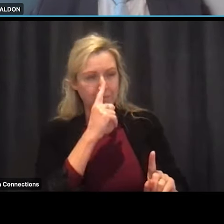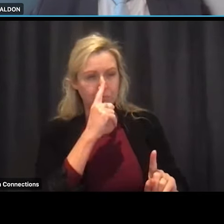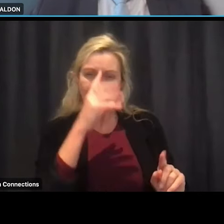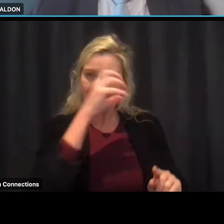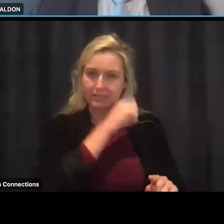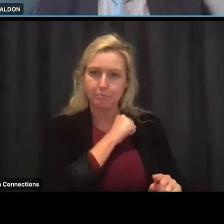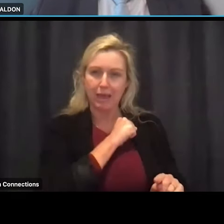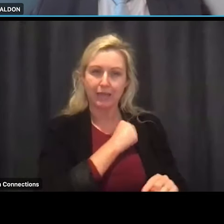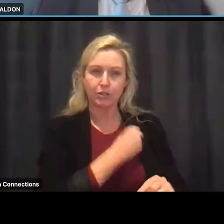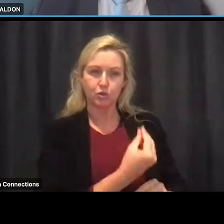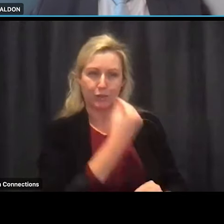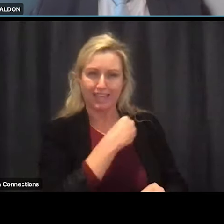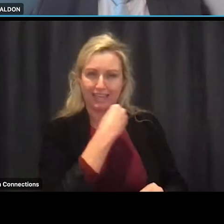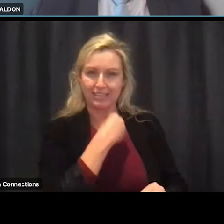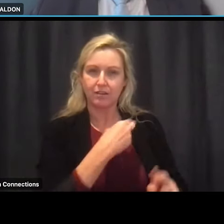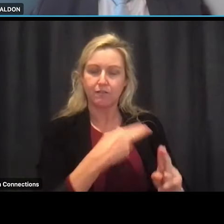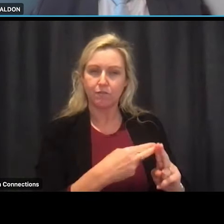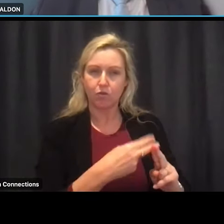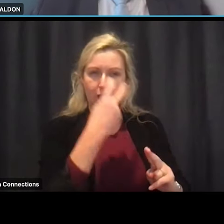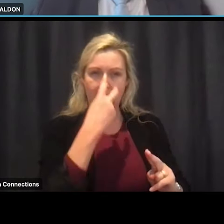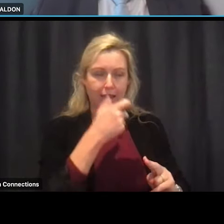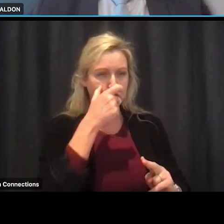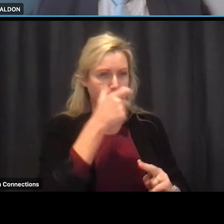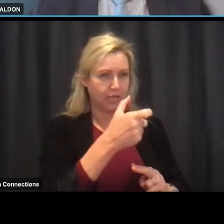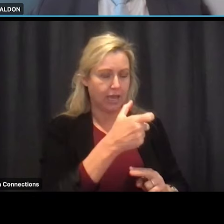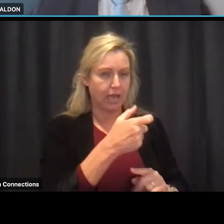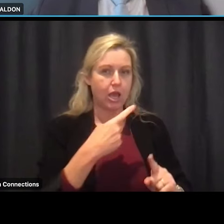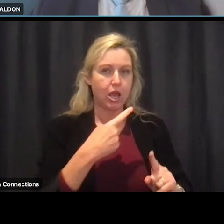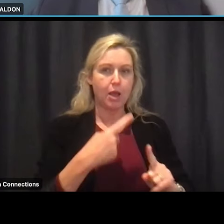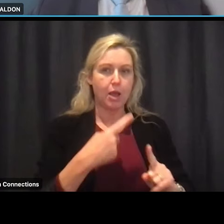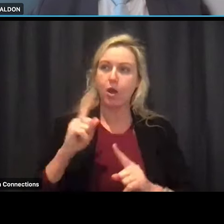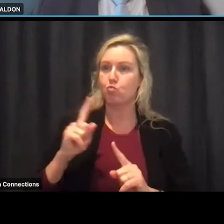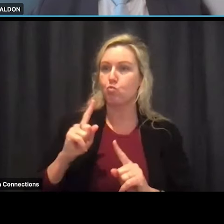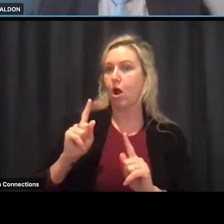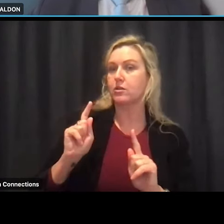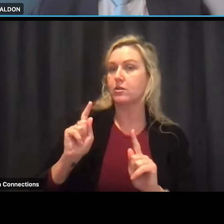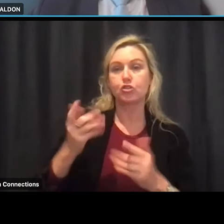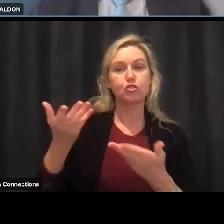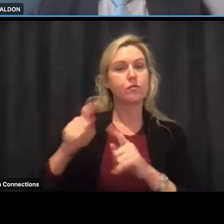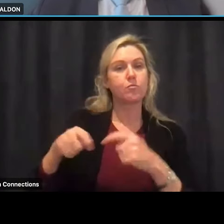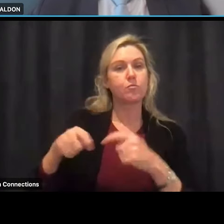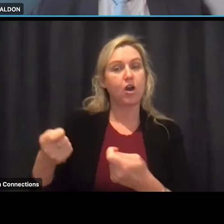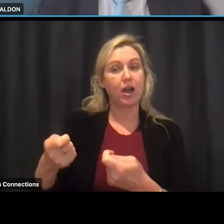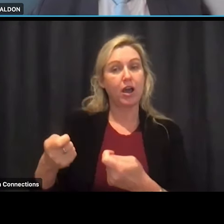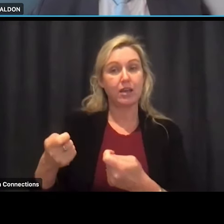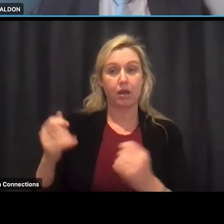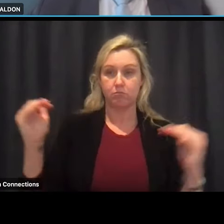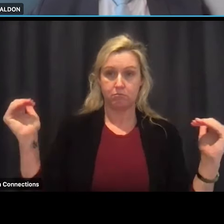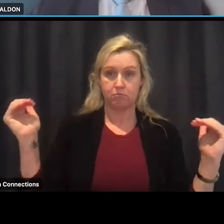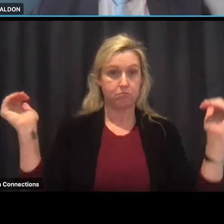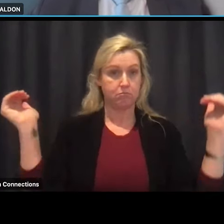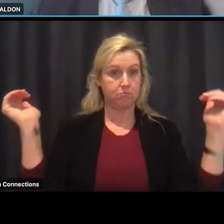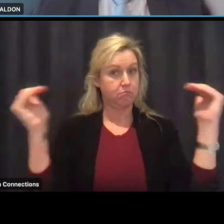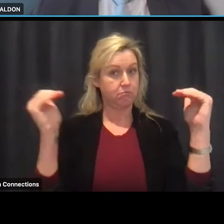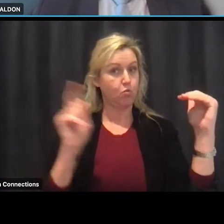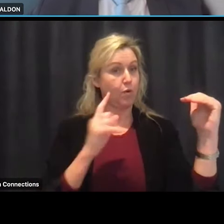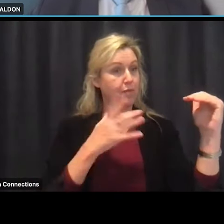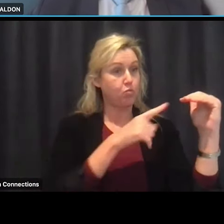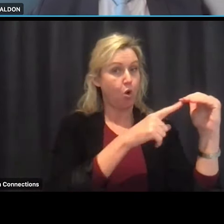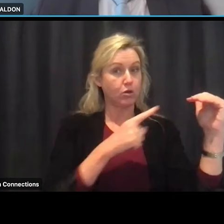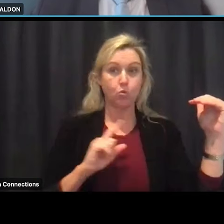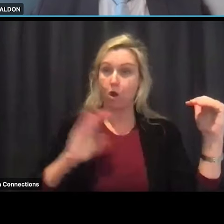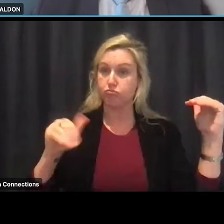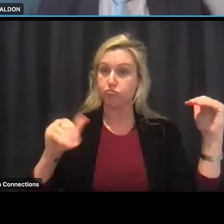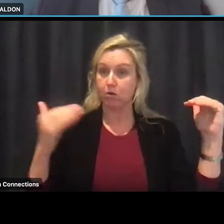care and what the actual ability of service providers is to deliver quality care and services. So today, our focus is going